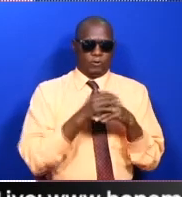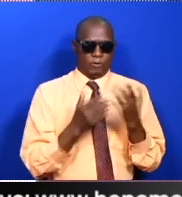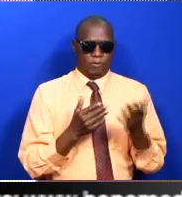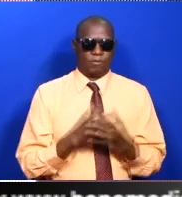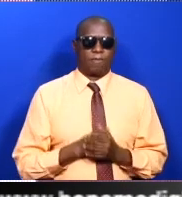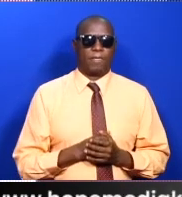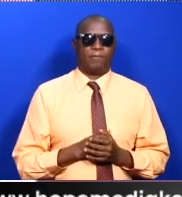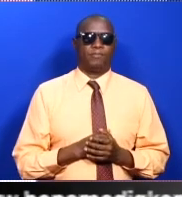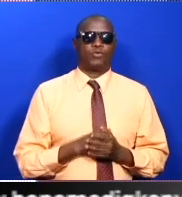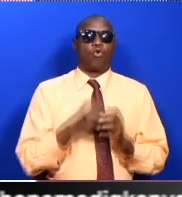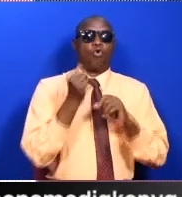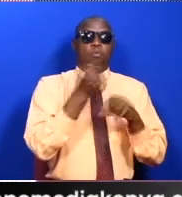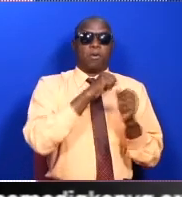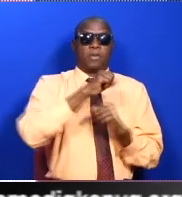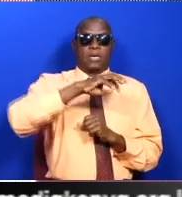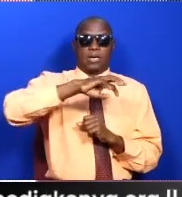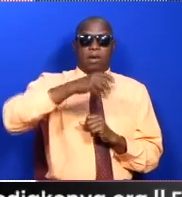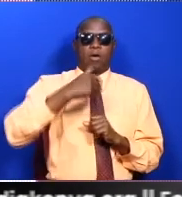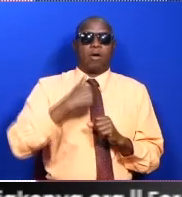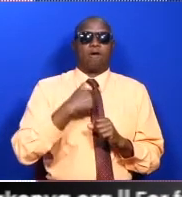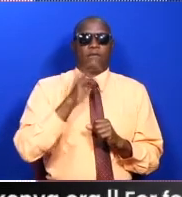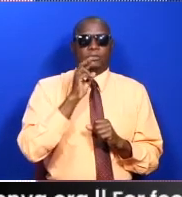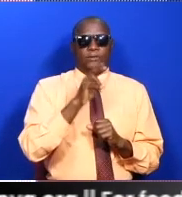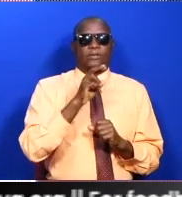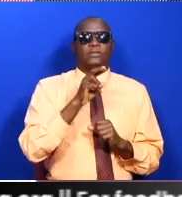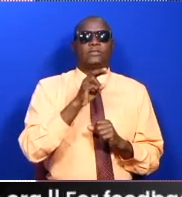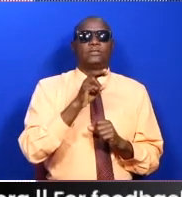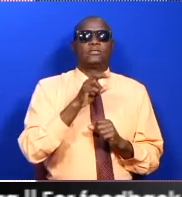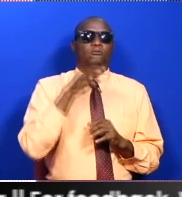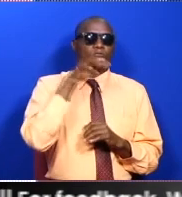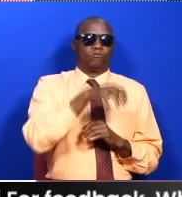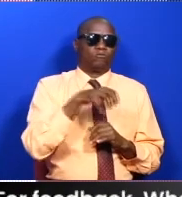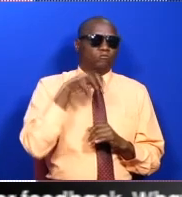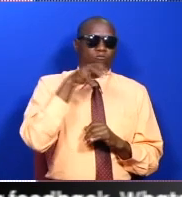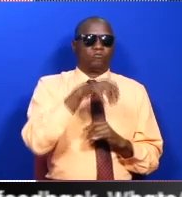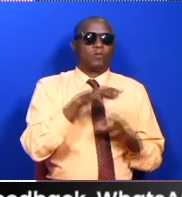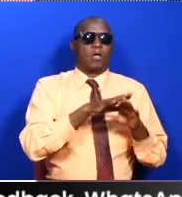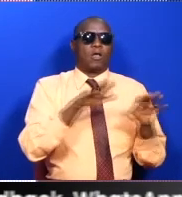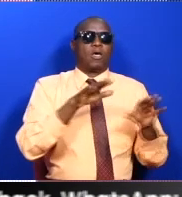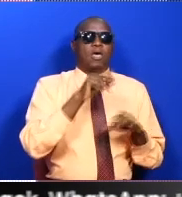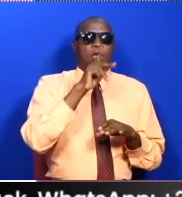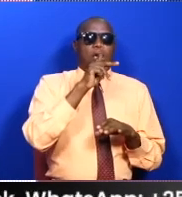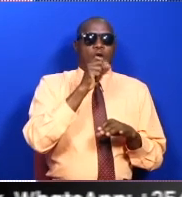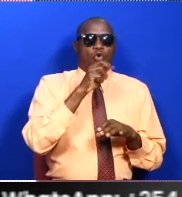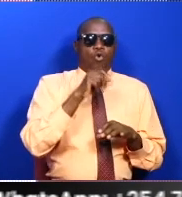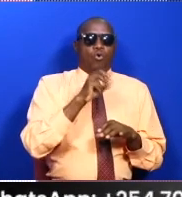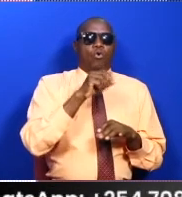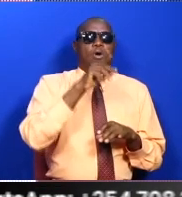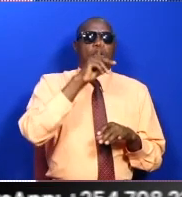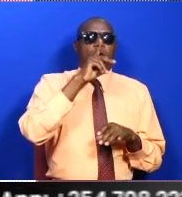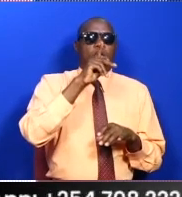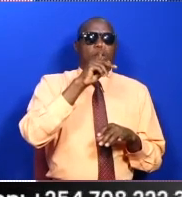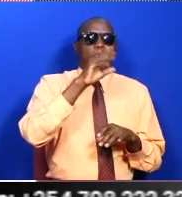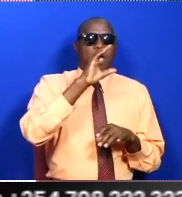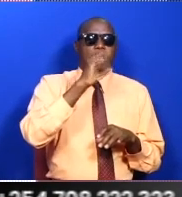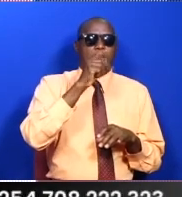Now, Homabay County has witnessed the groundbreaking of phase one of the Akakoro Sports Campus in Dhiwa. Making the announcement, County Governor